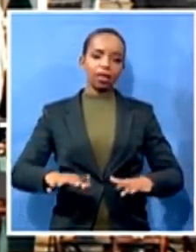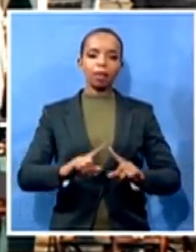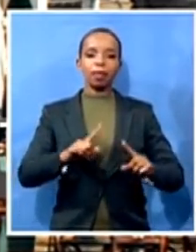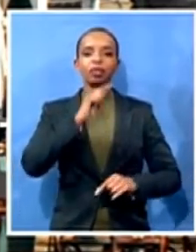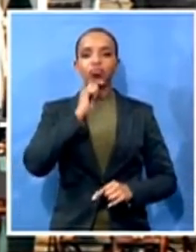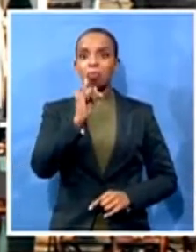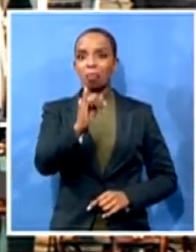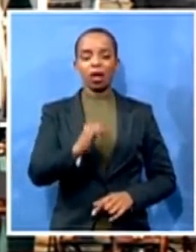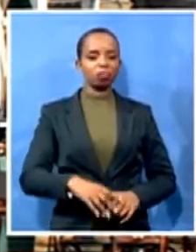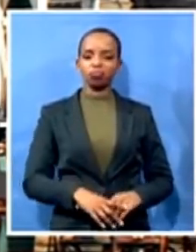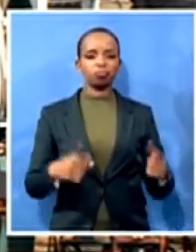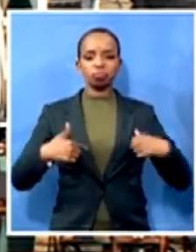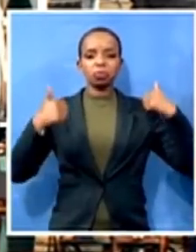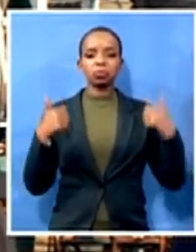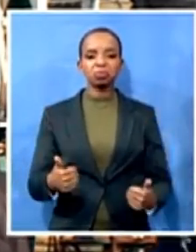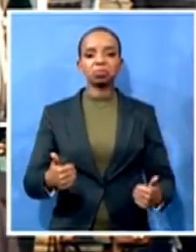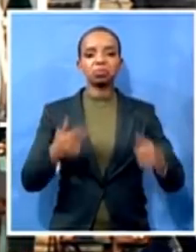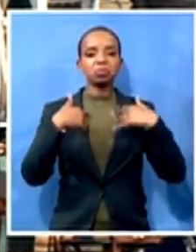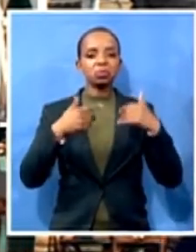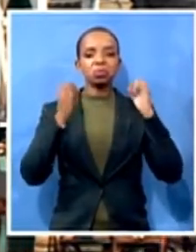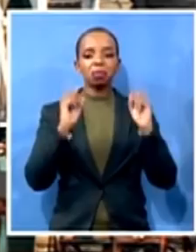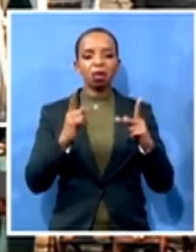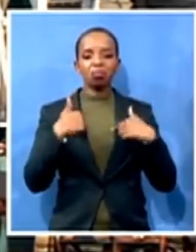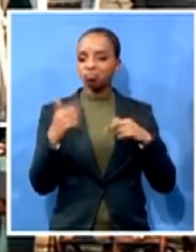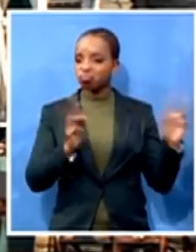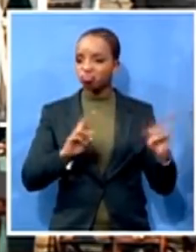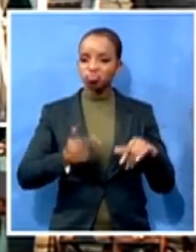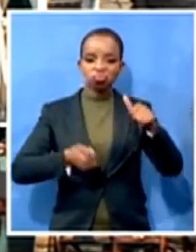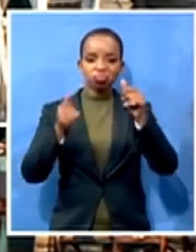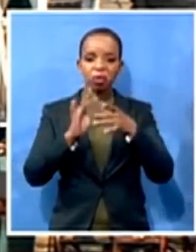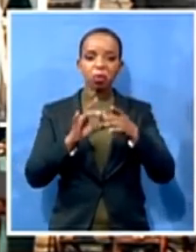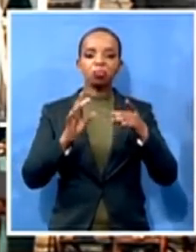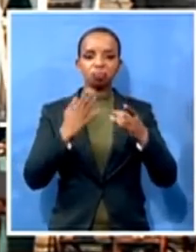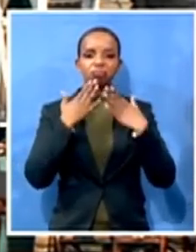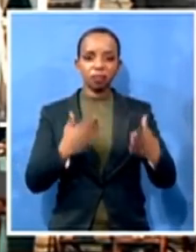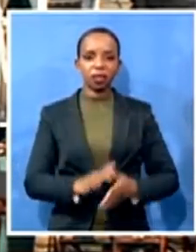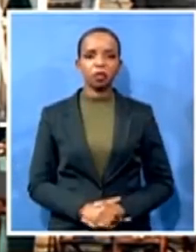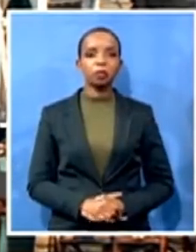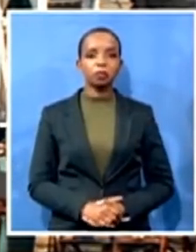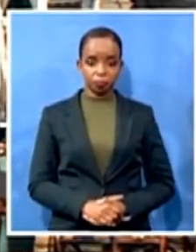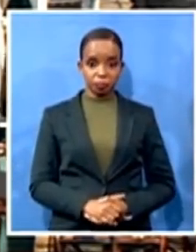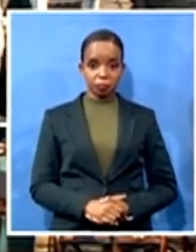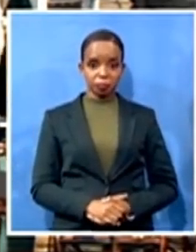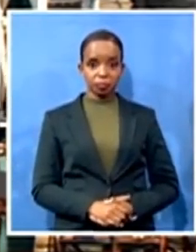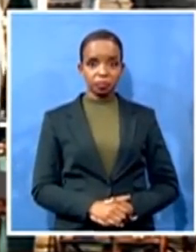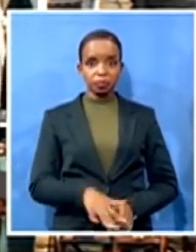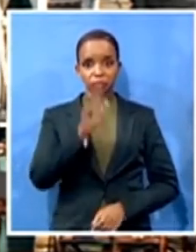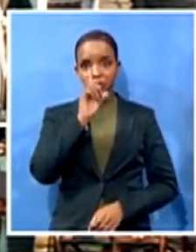to go home. Thank you. Okay, we're going to just allow just that round of questioning. If there's anyone who